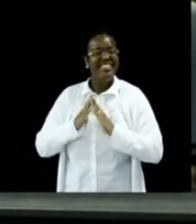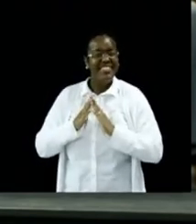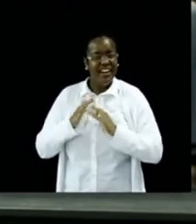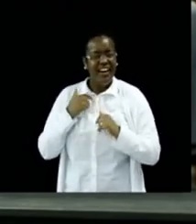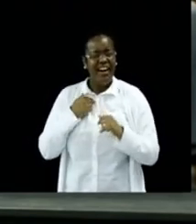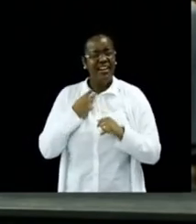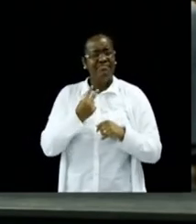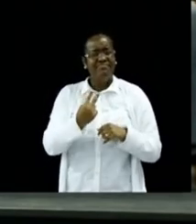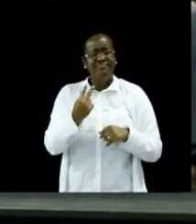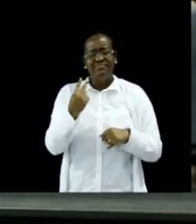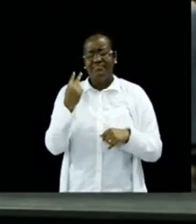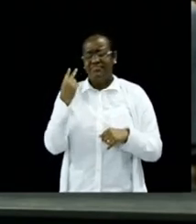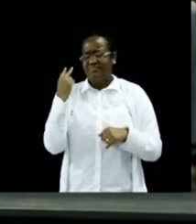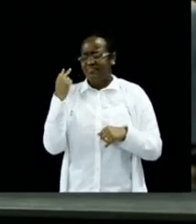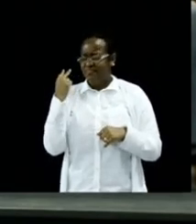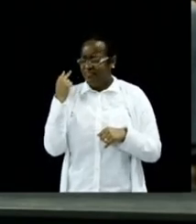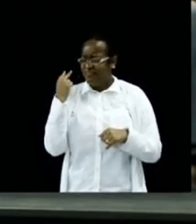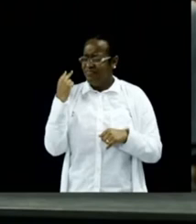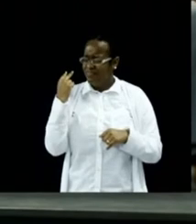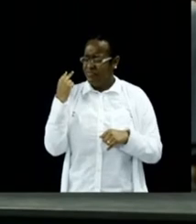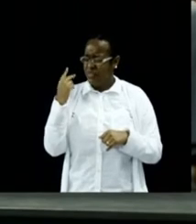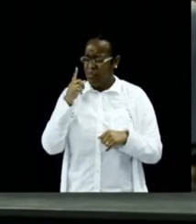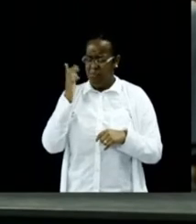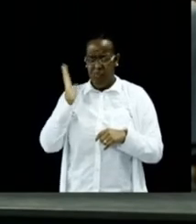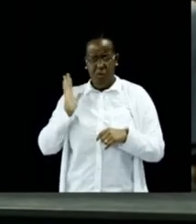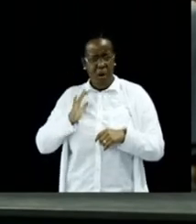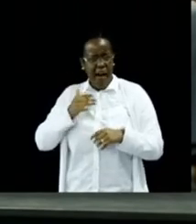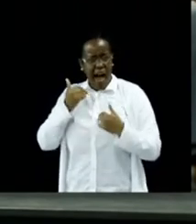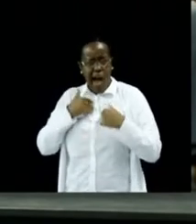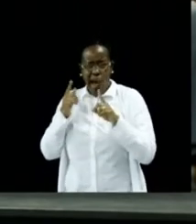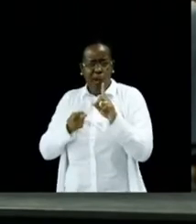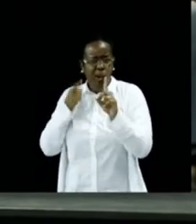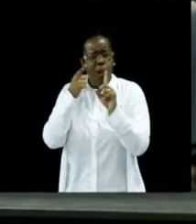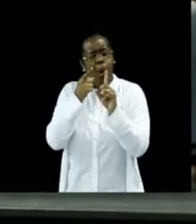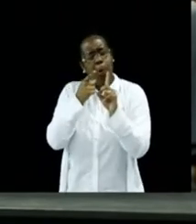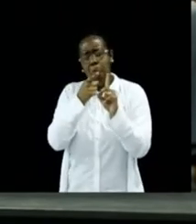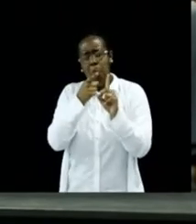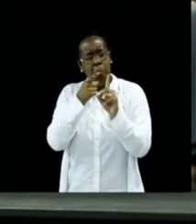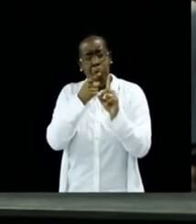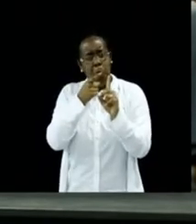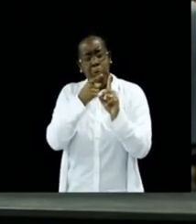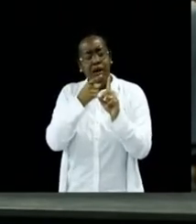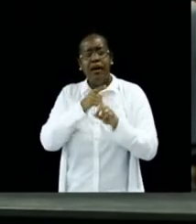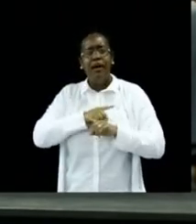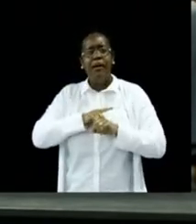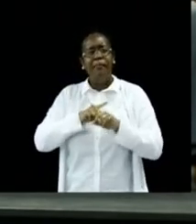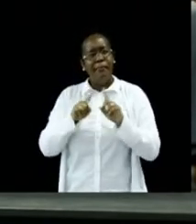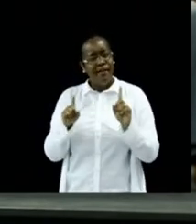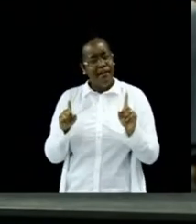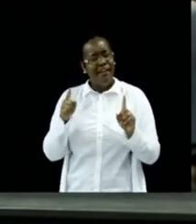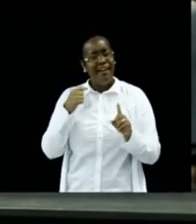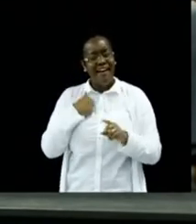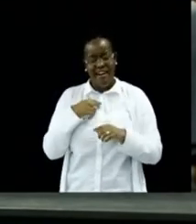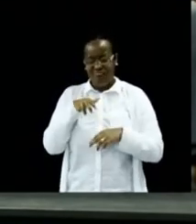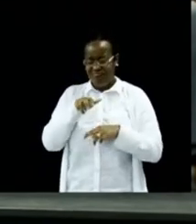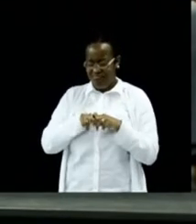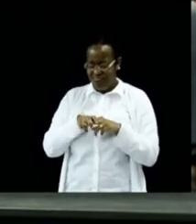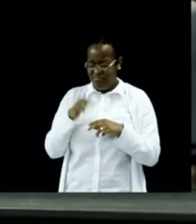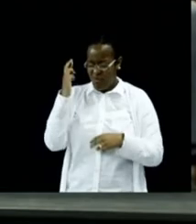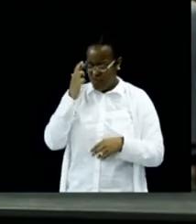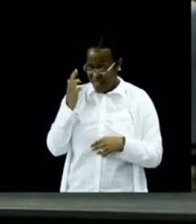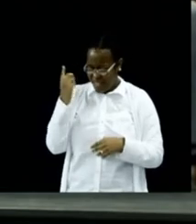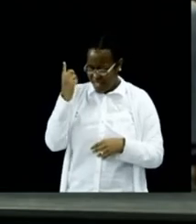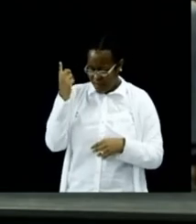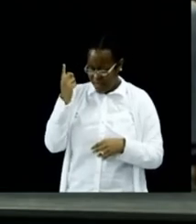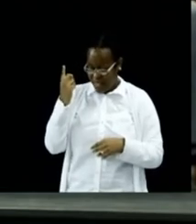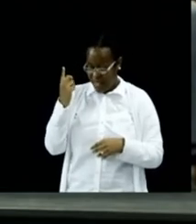look back. I never really had a goal early on, but I sat down and figured one out, because a goal without a